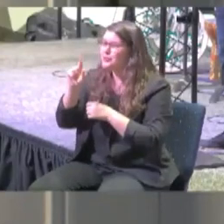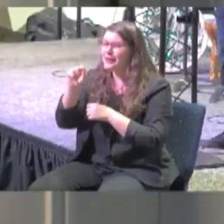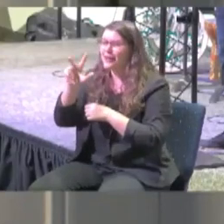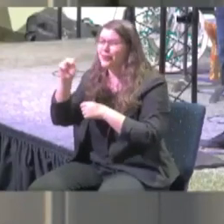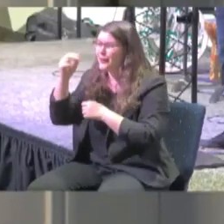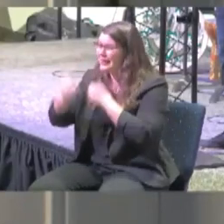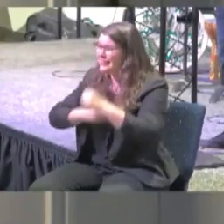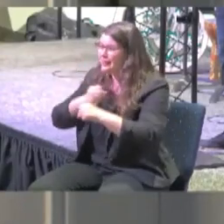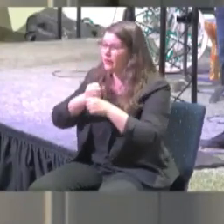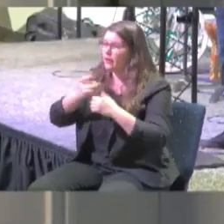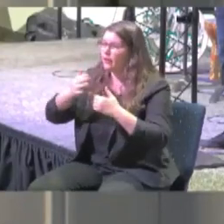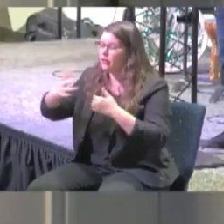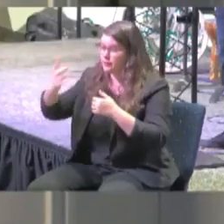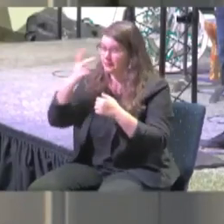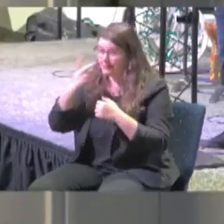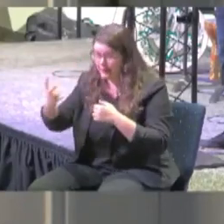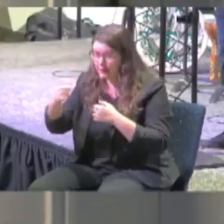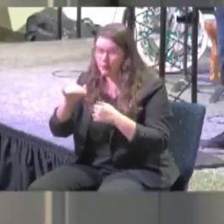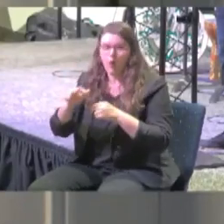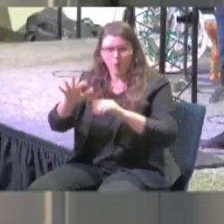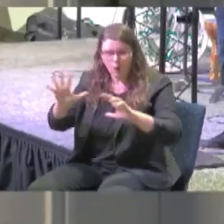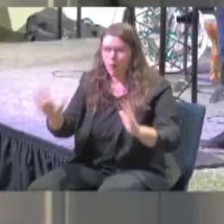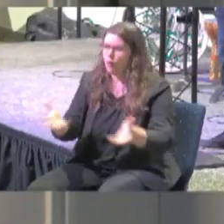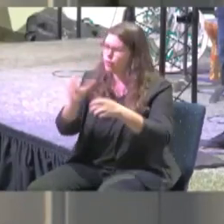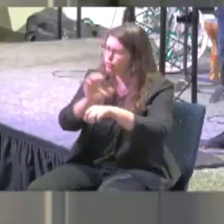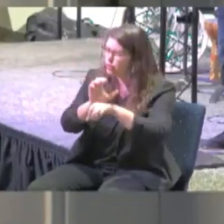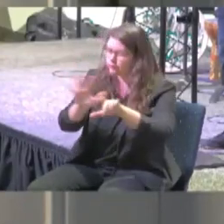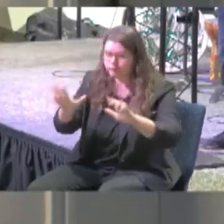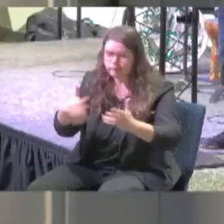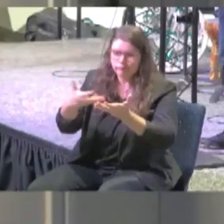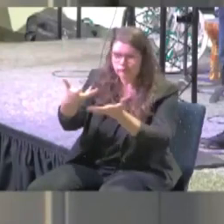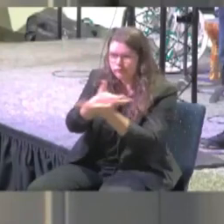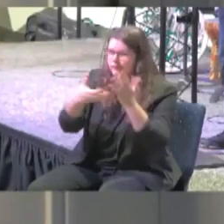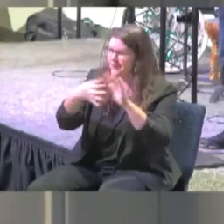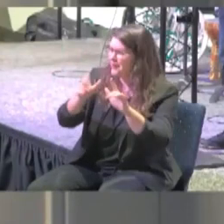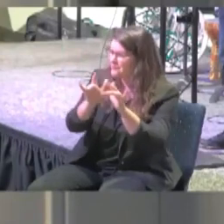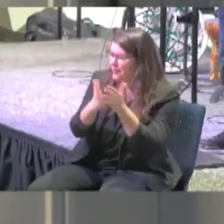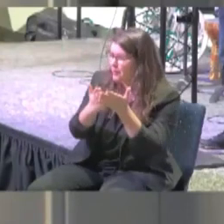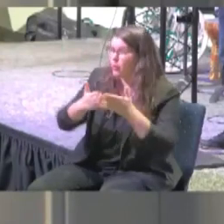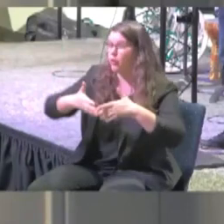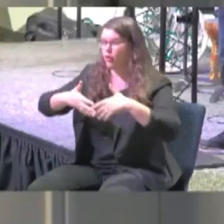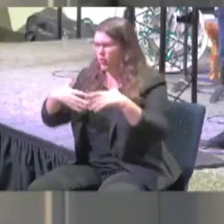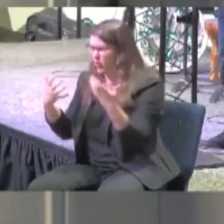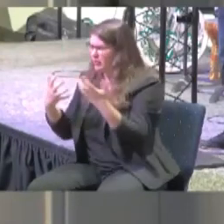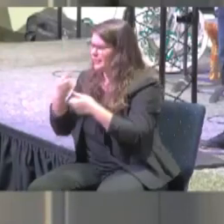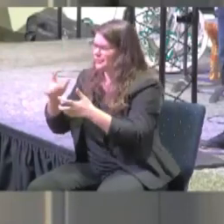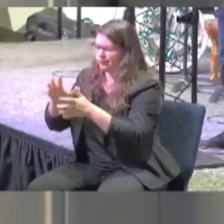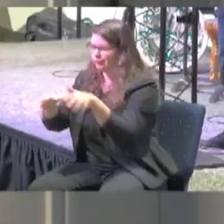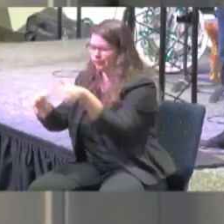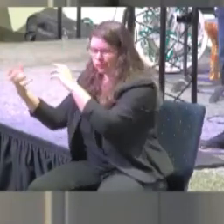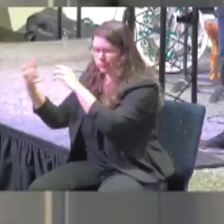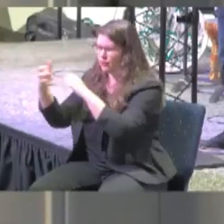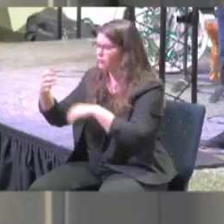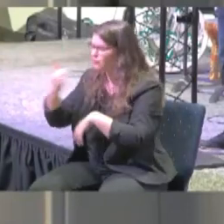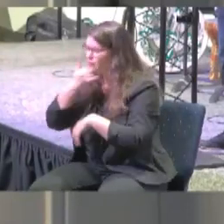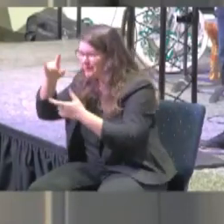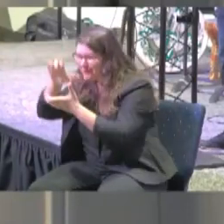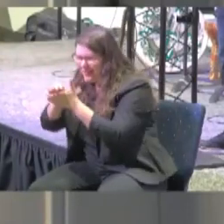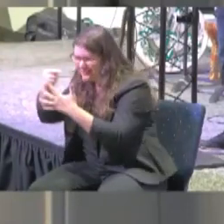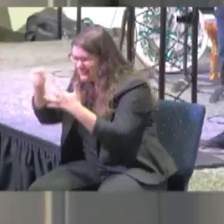or instead contributes to misunderstandings and unhelpful teachings, as in fact any translation will do when it becomes